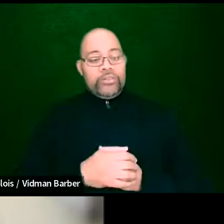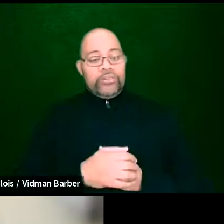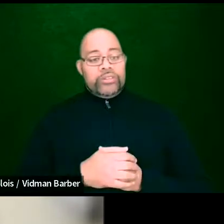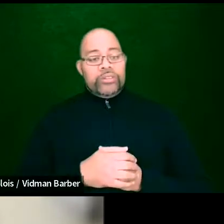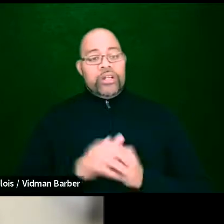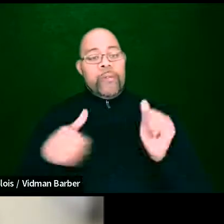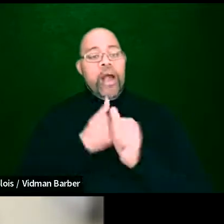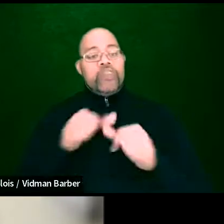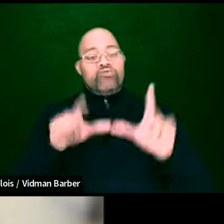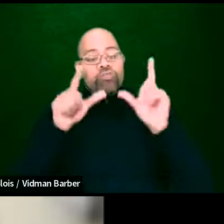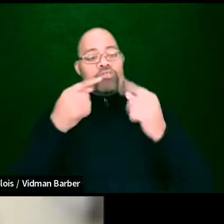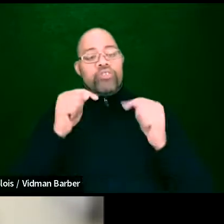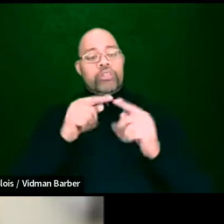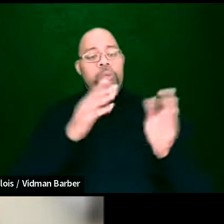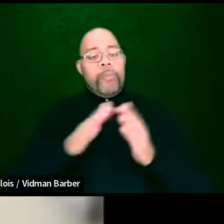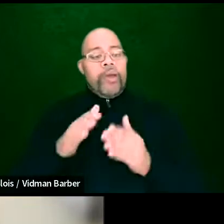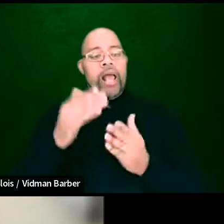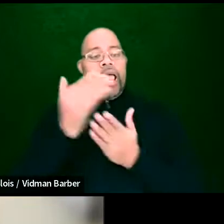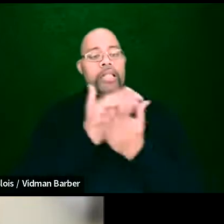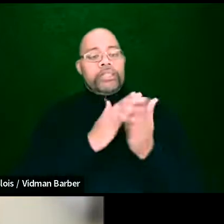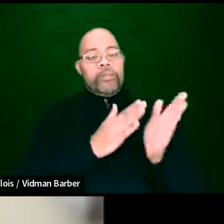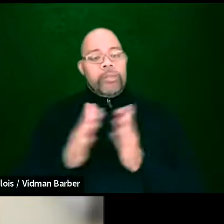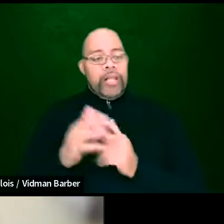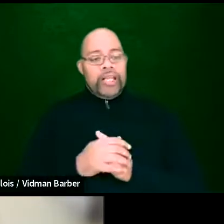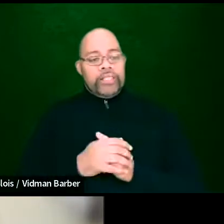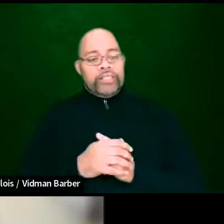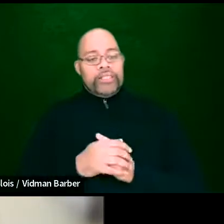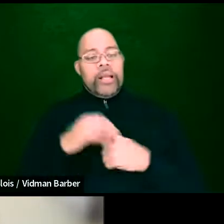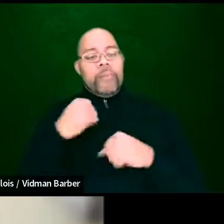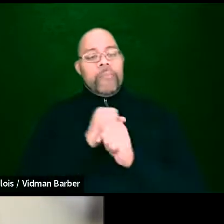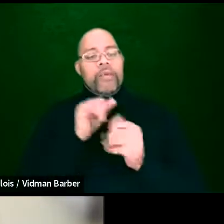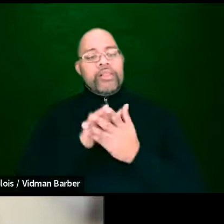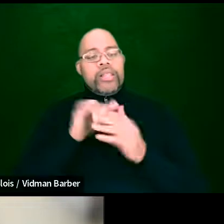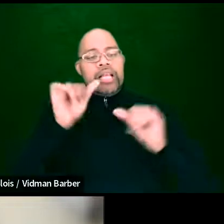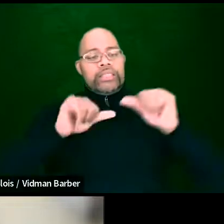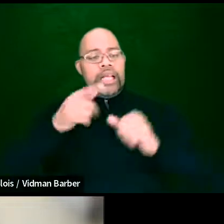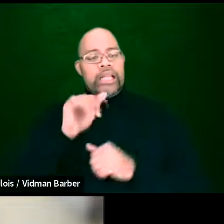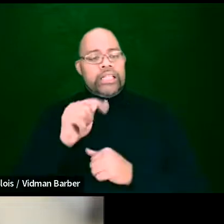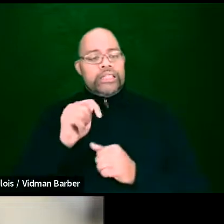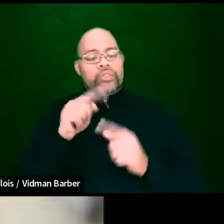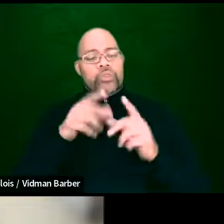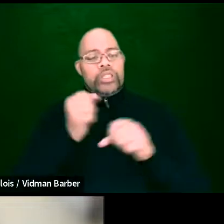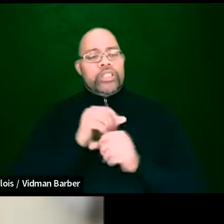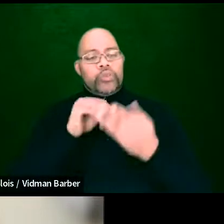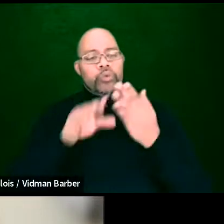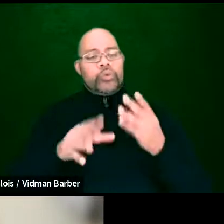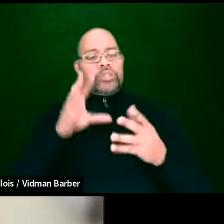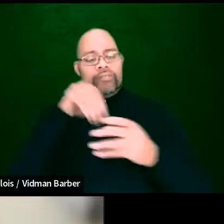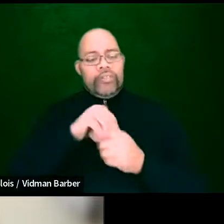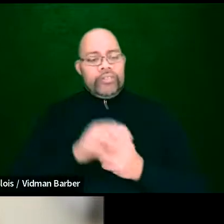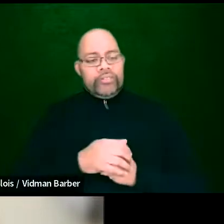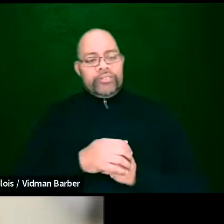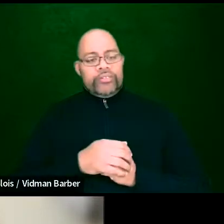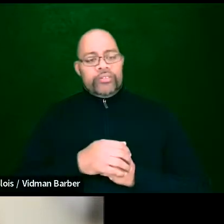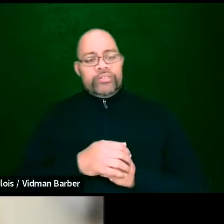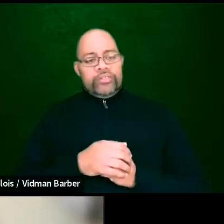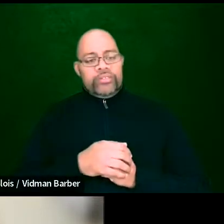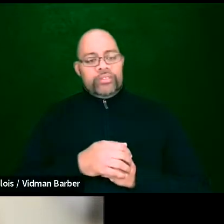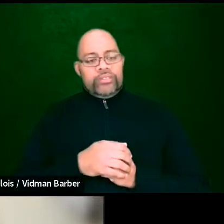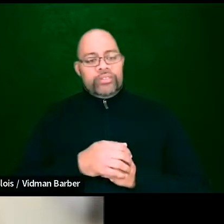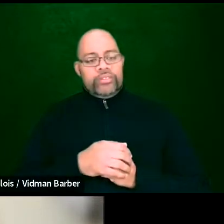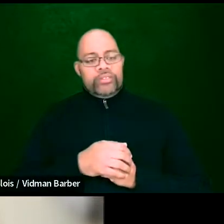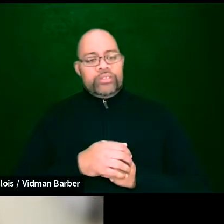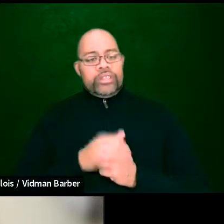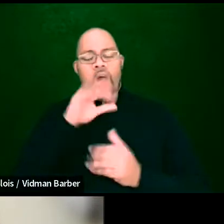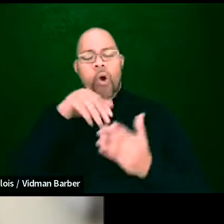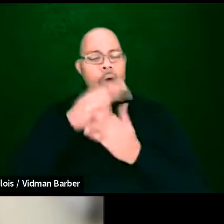behind a screen, trying to prepare lesson plans, trying to create these science kits to get students engaged. Not all the